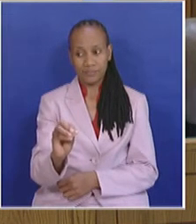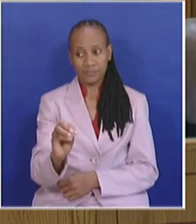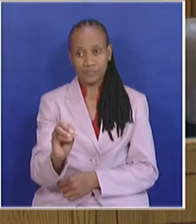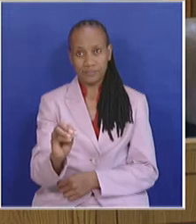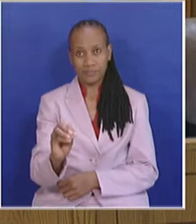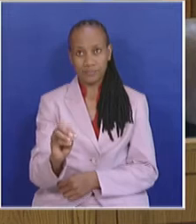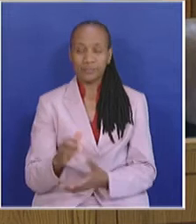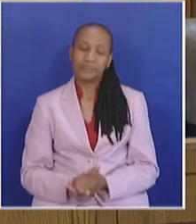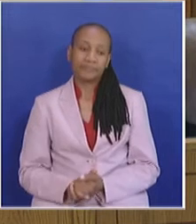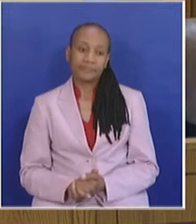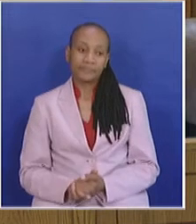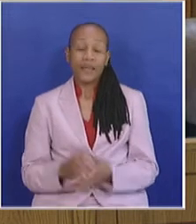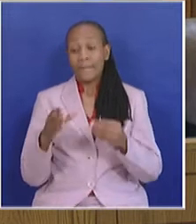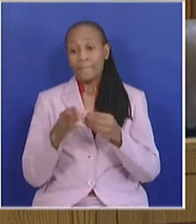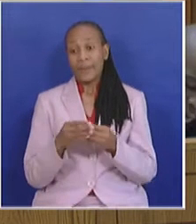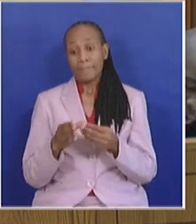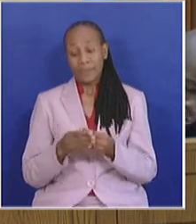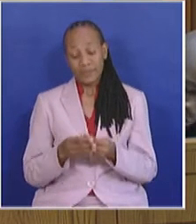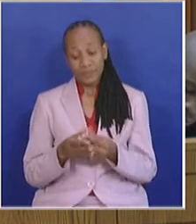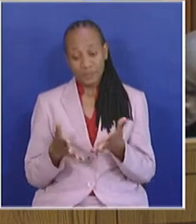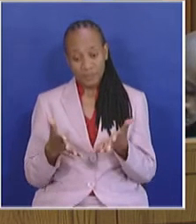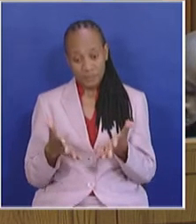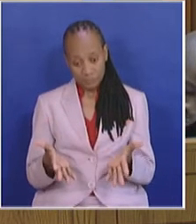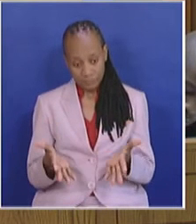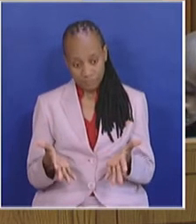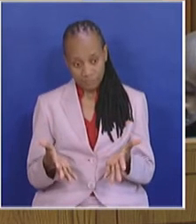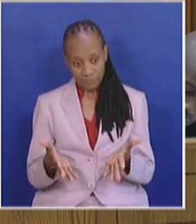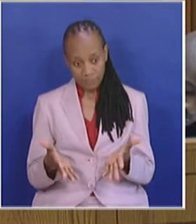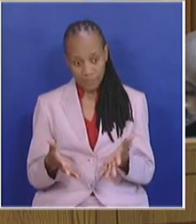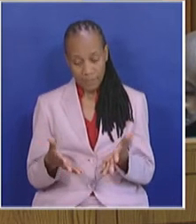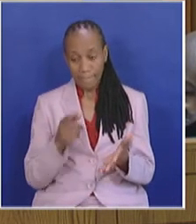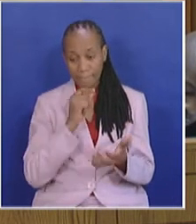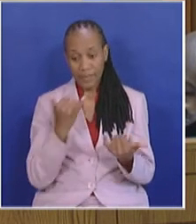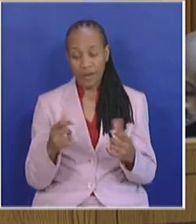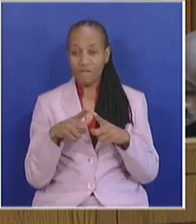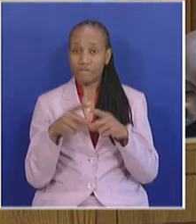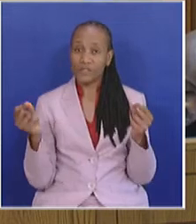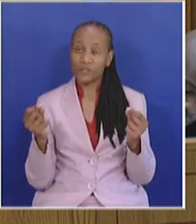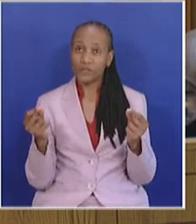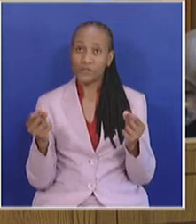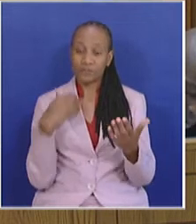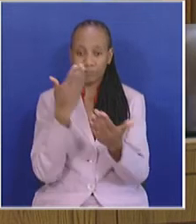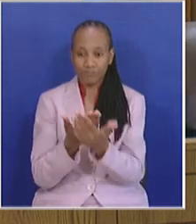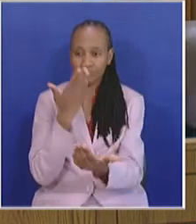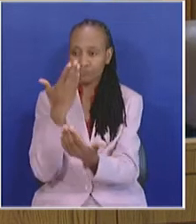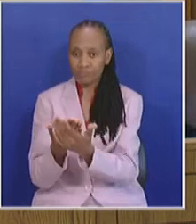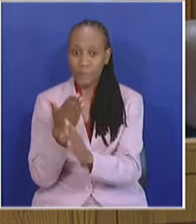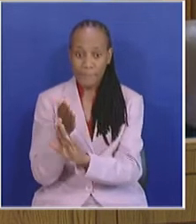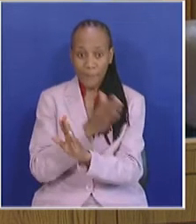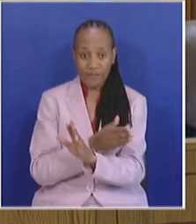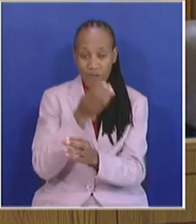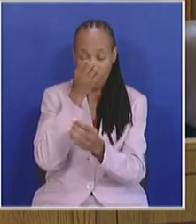Honorable members, that is the end of our motions without notice.